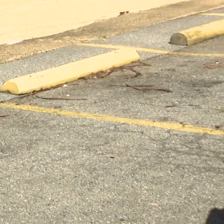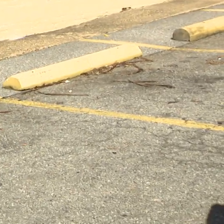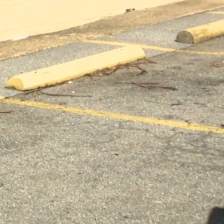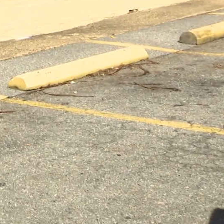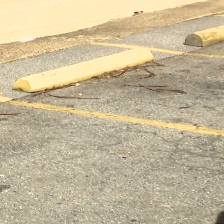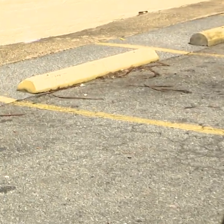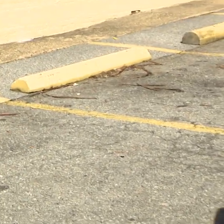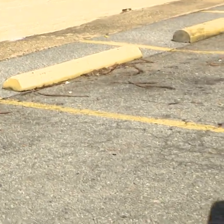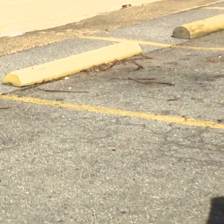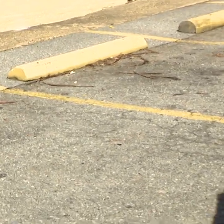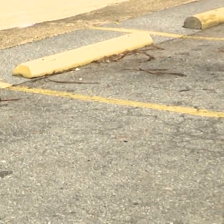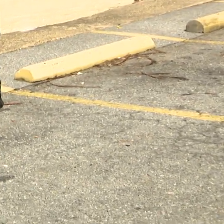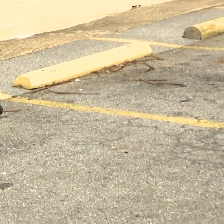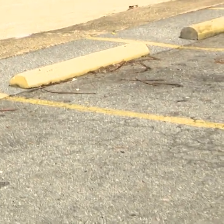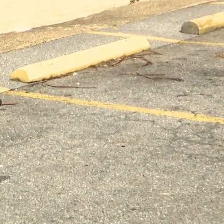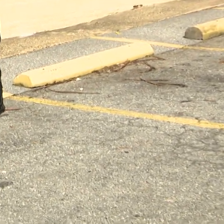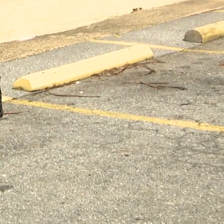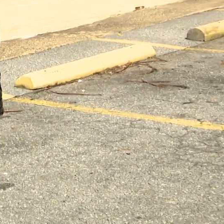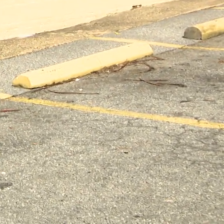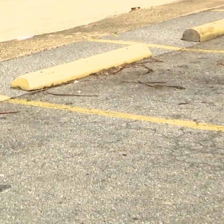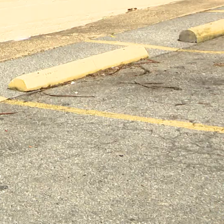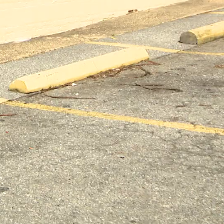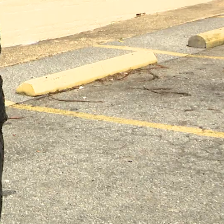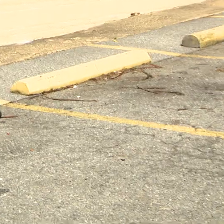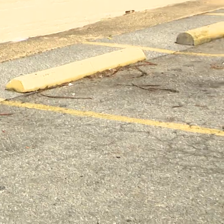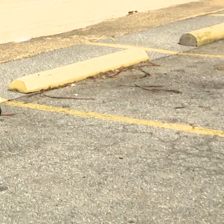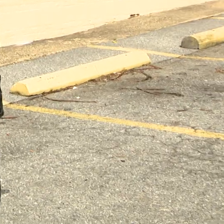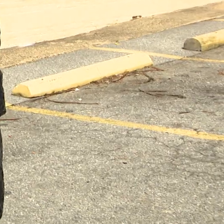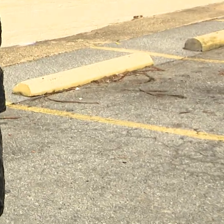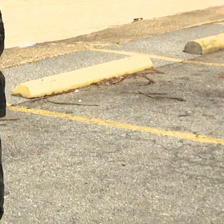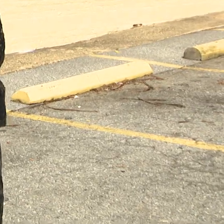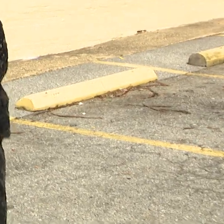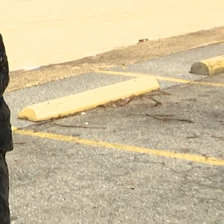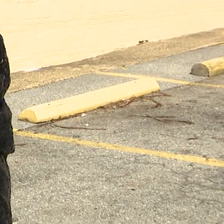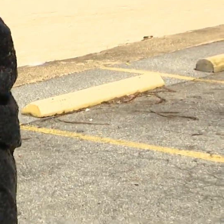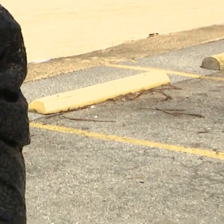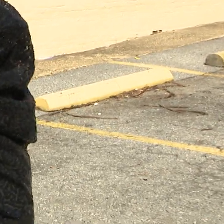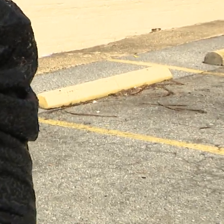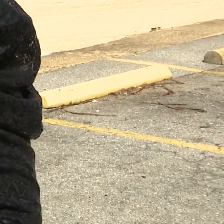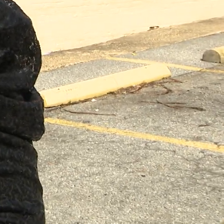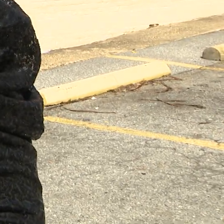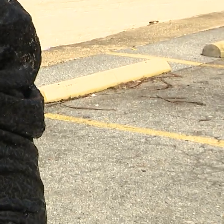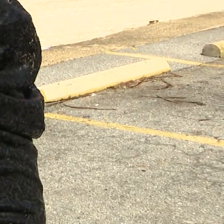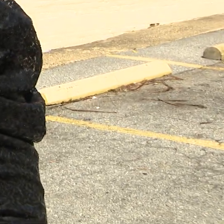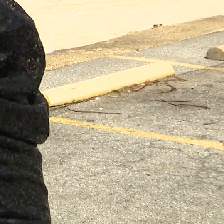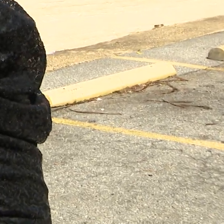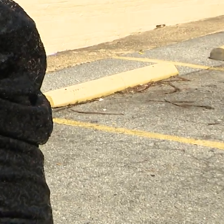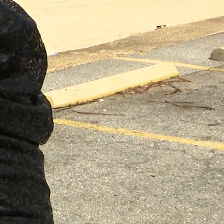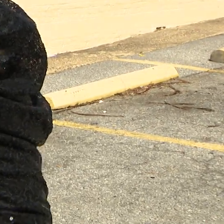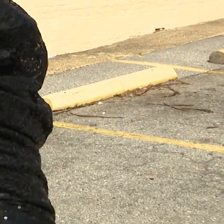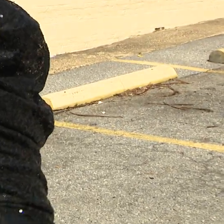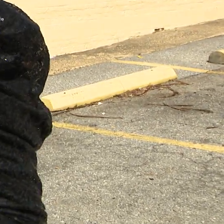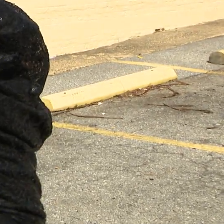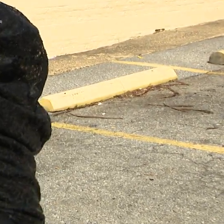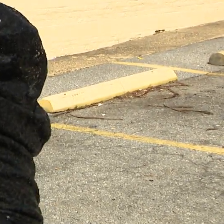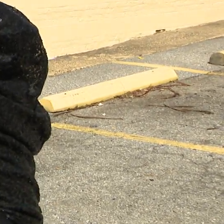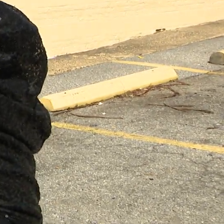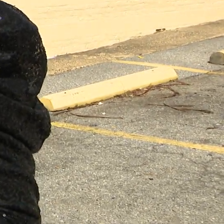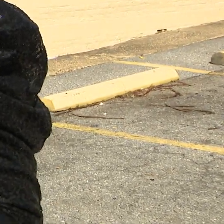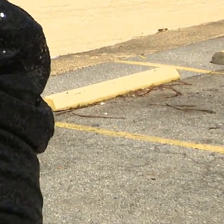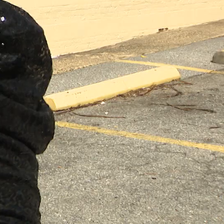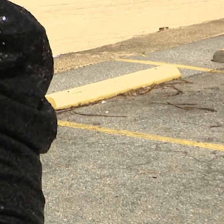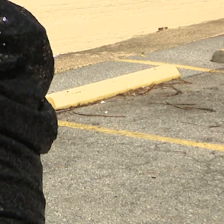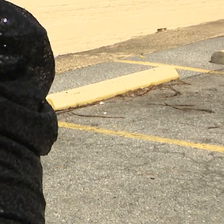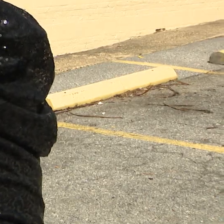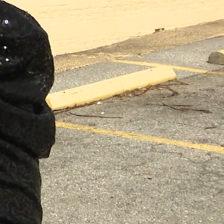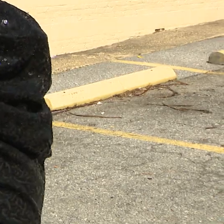from the mayor's office saying, "Congratulations." I'm like, "Are you speaking to the right person? Who are you looking for?" "I'm sorry, LaToya." I